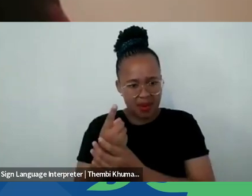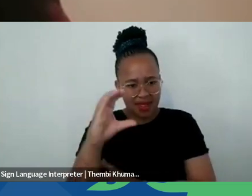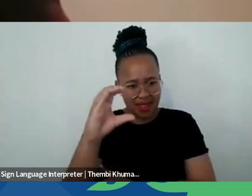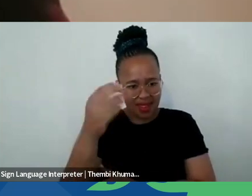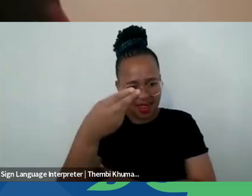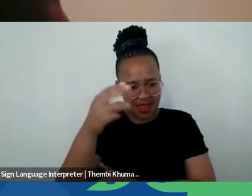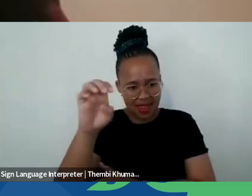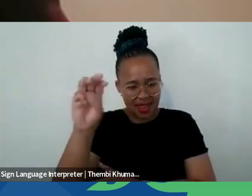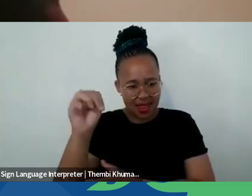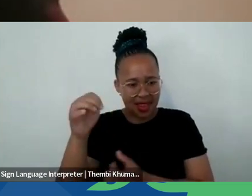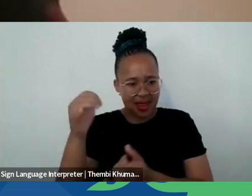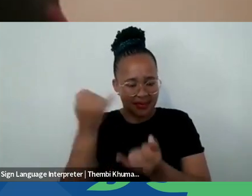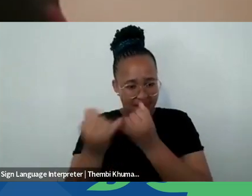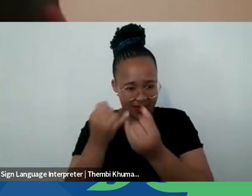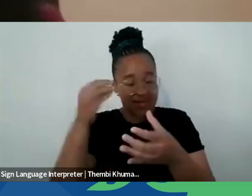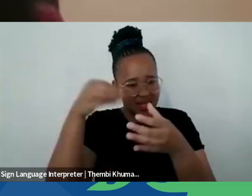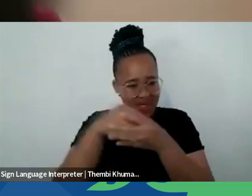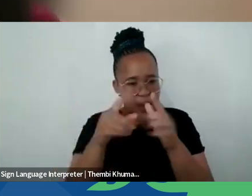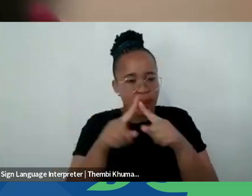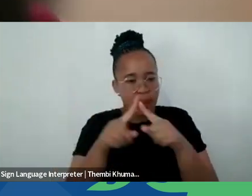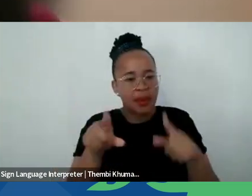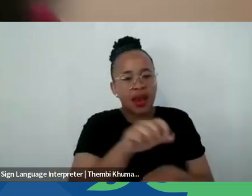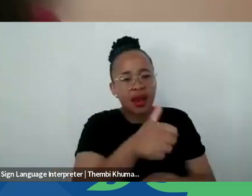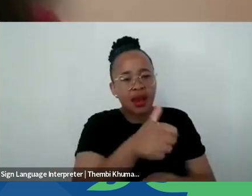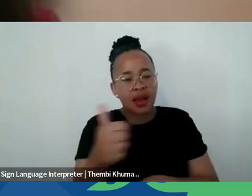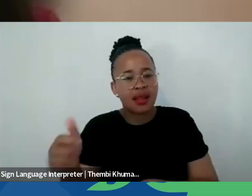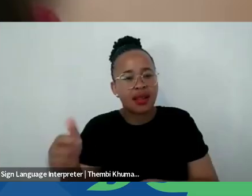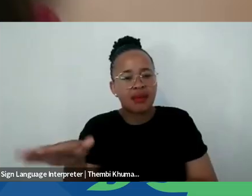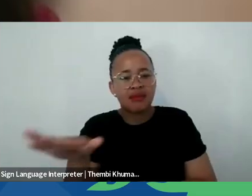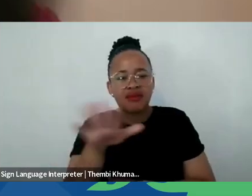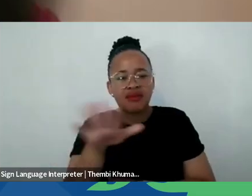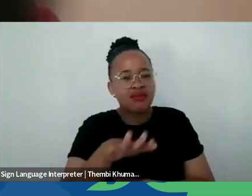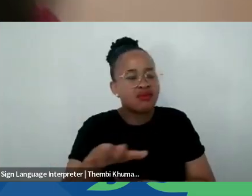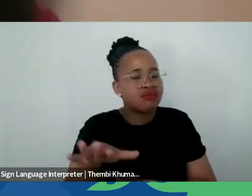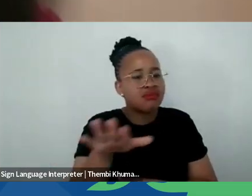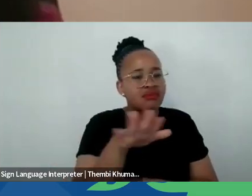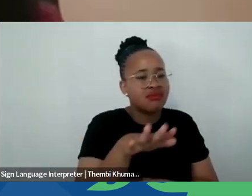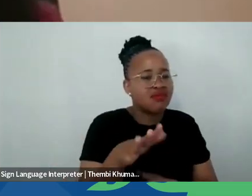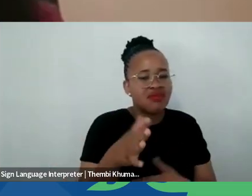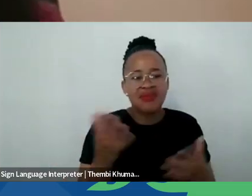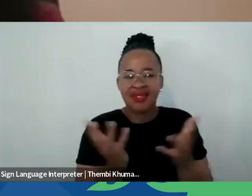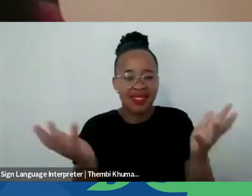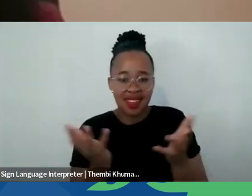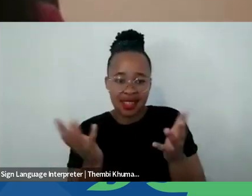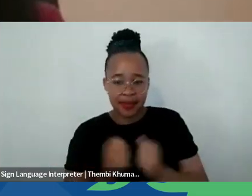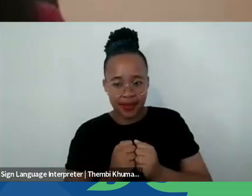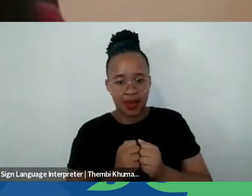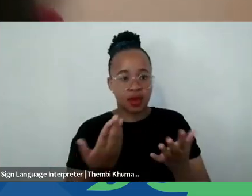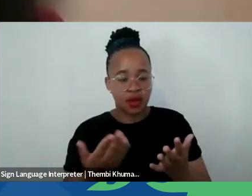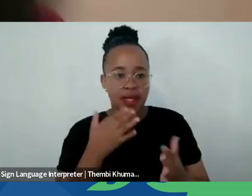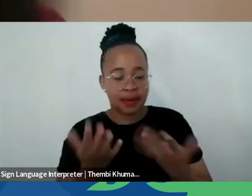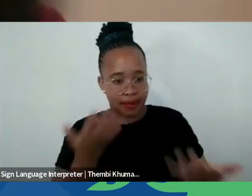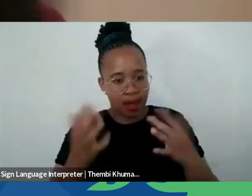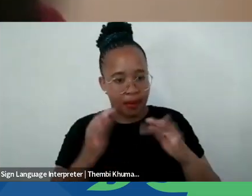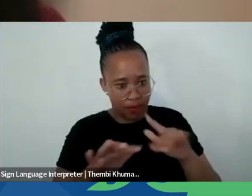settings? So that's one question. And I think there was another question, but perhaps you can answer in the chat because we are running a bit out of time,